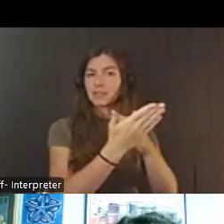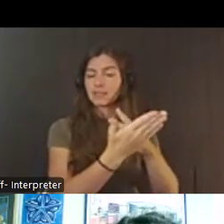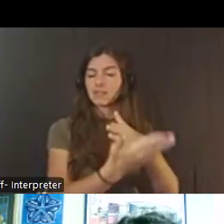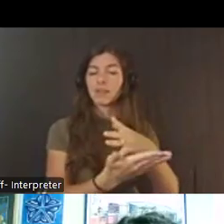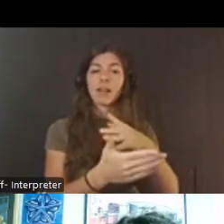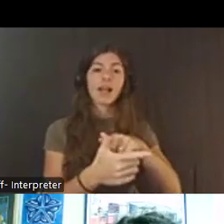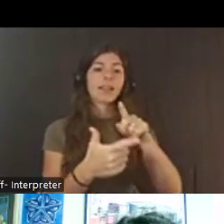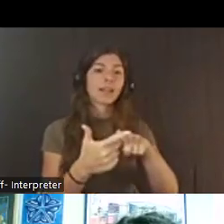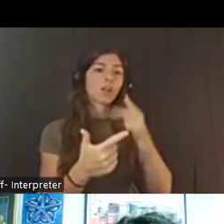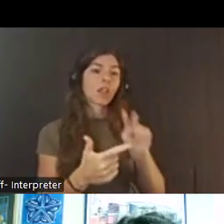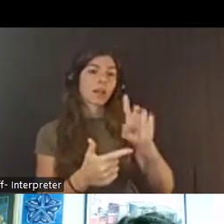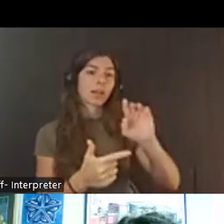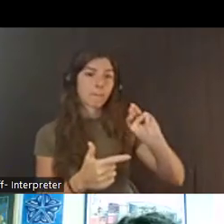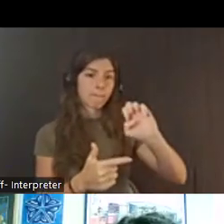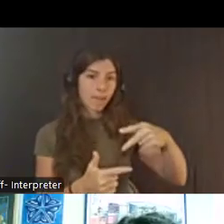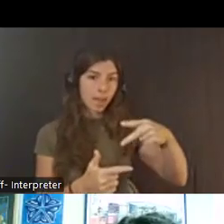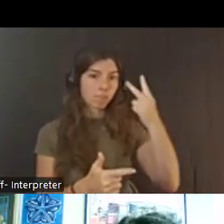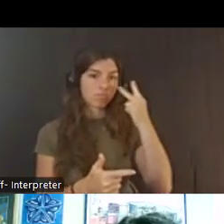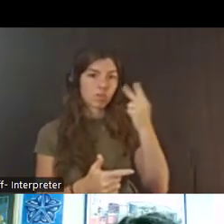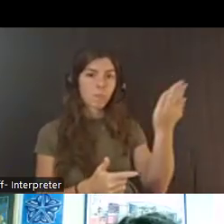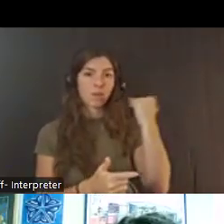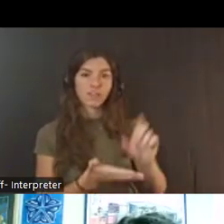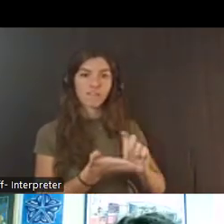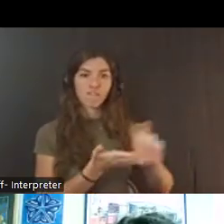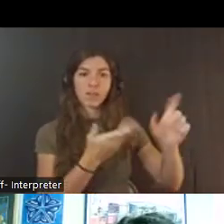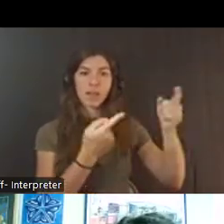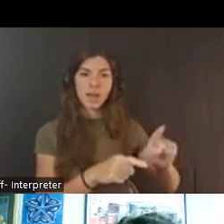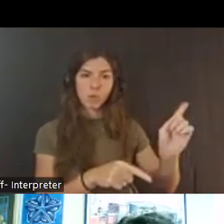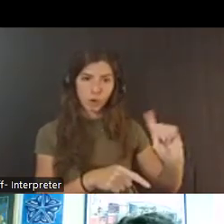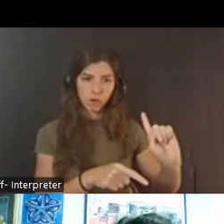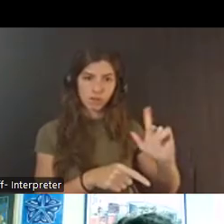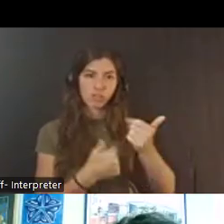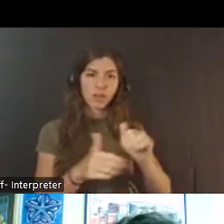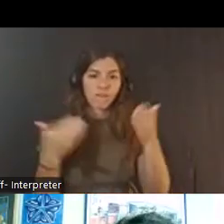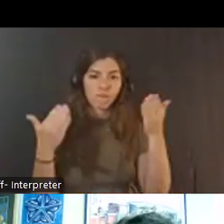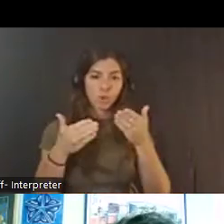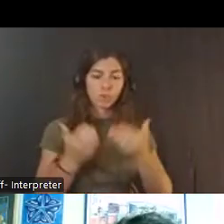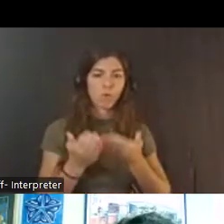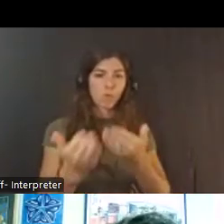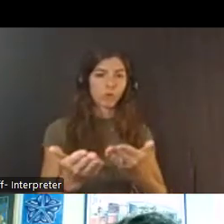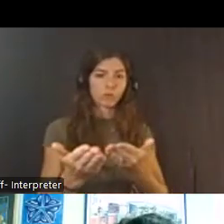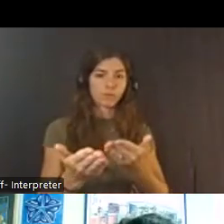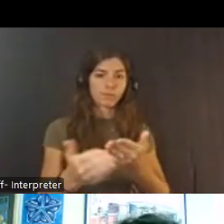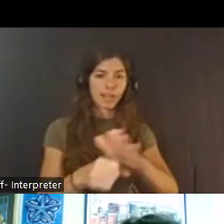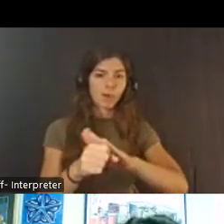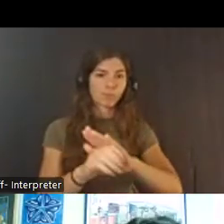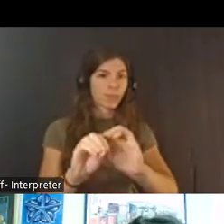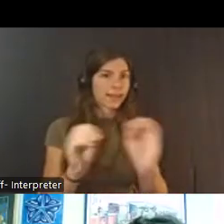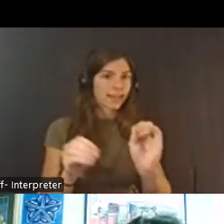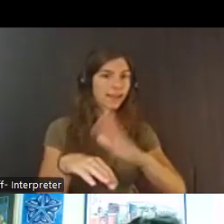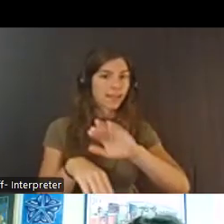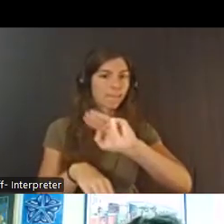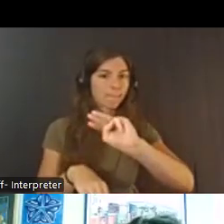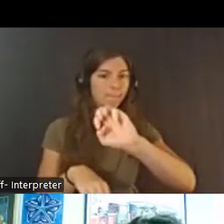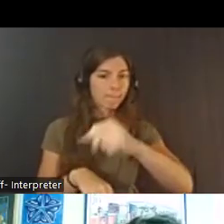at the map that shows where past investments have taken place and try to focus proposals into the areas where there's nothing on the map. So